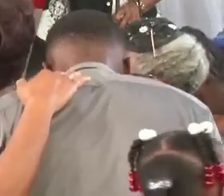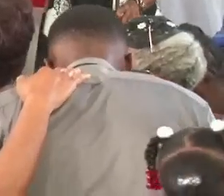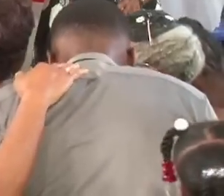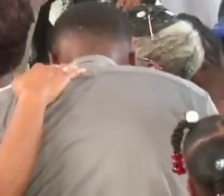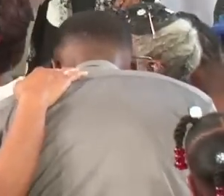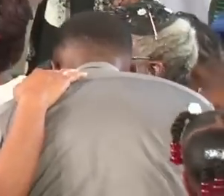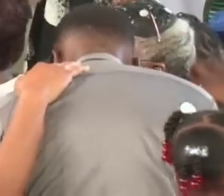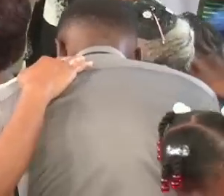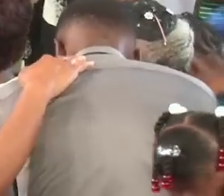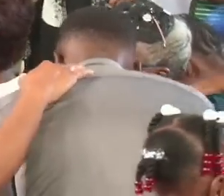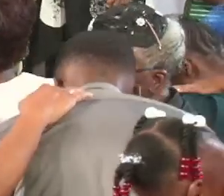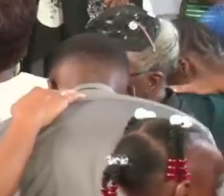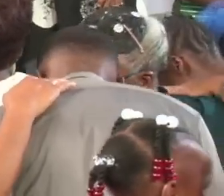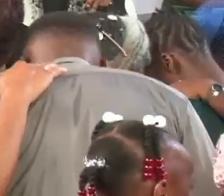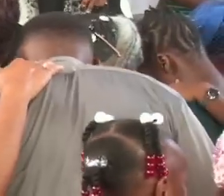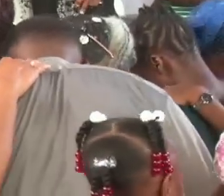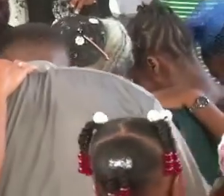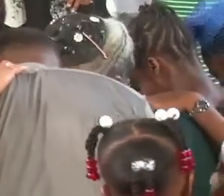Hallelujah.